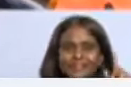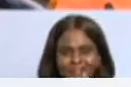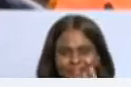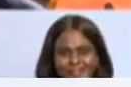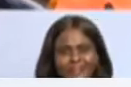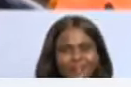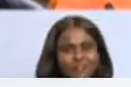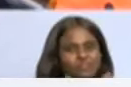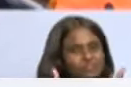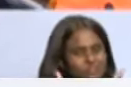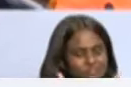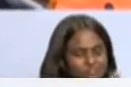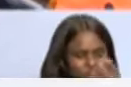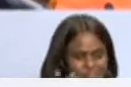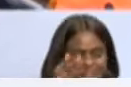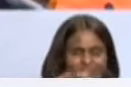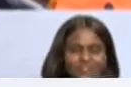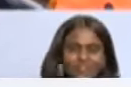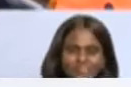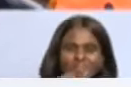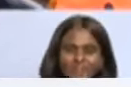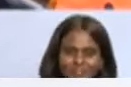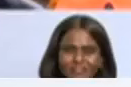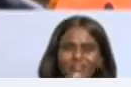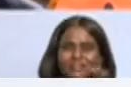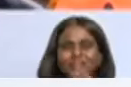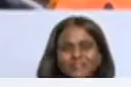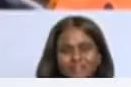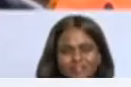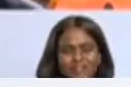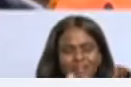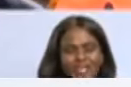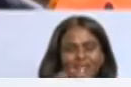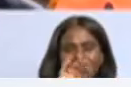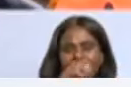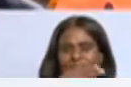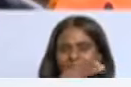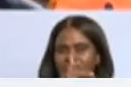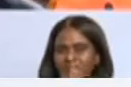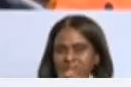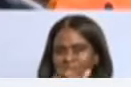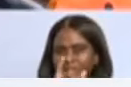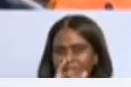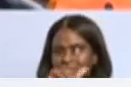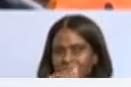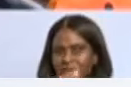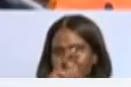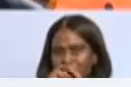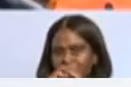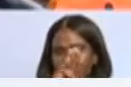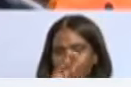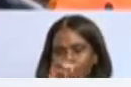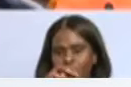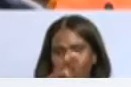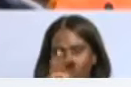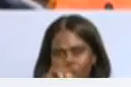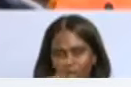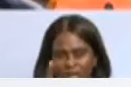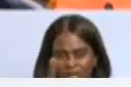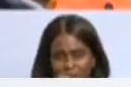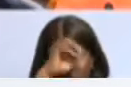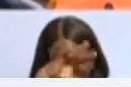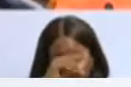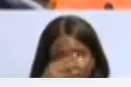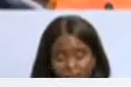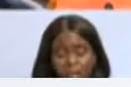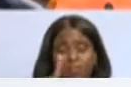bodies and work even harder. In Chirilabombwe, Lubambe is also on course